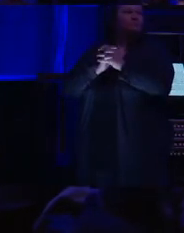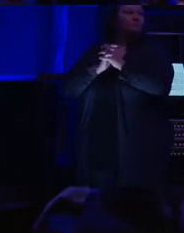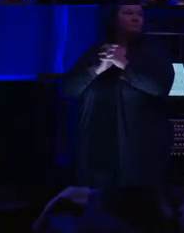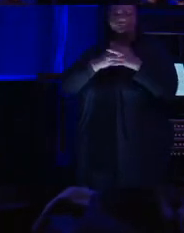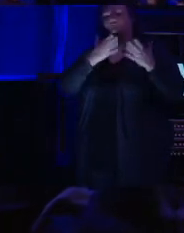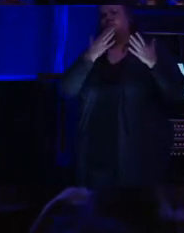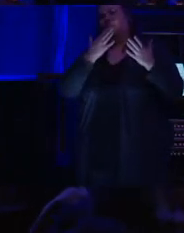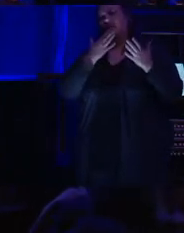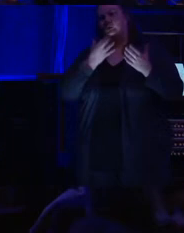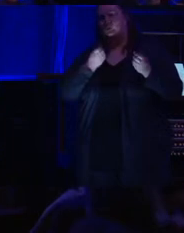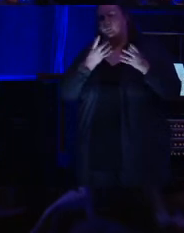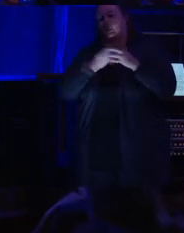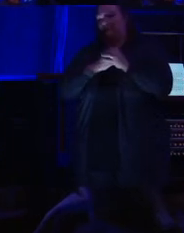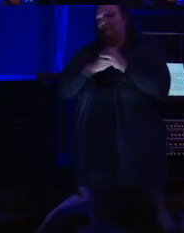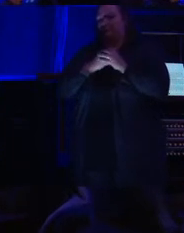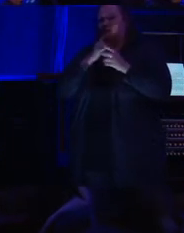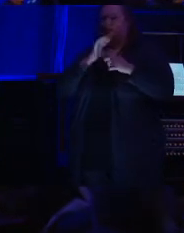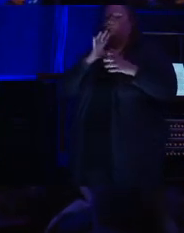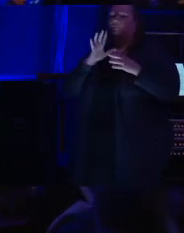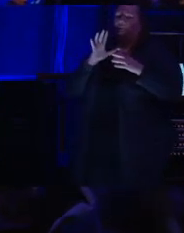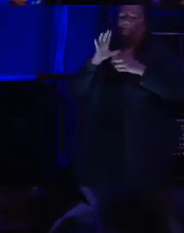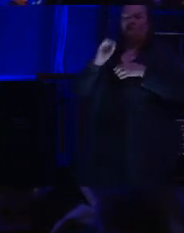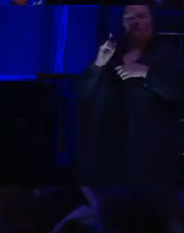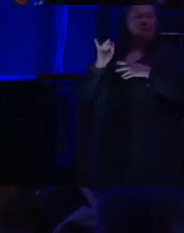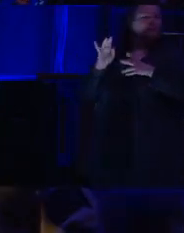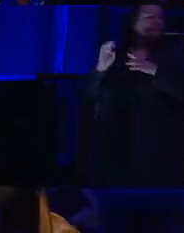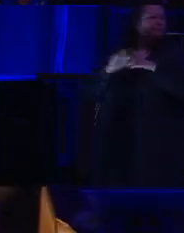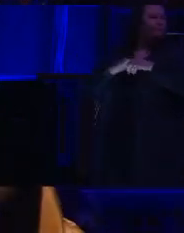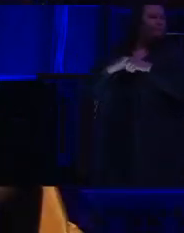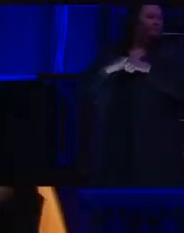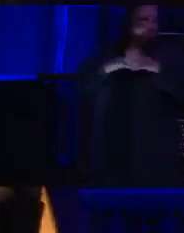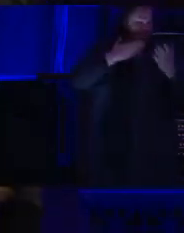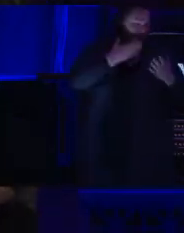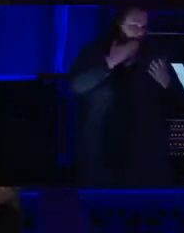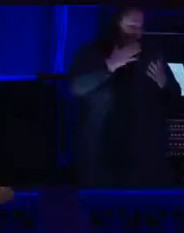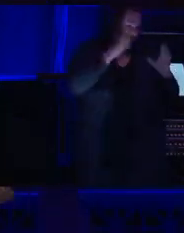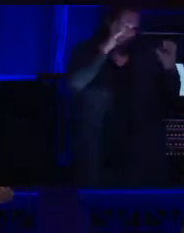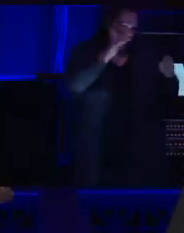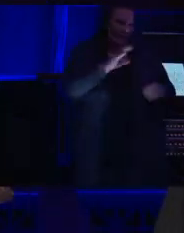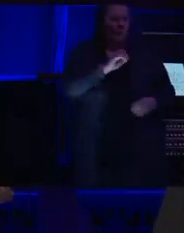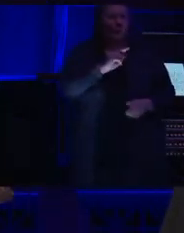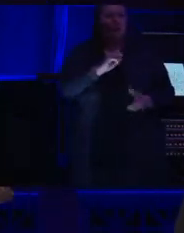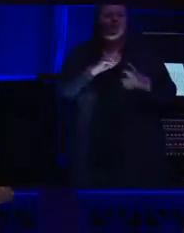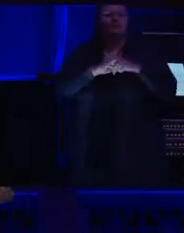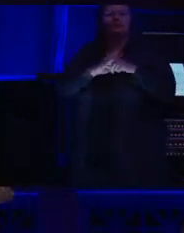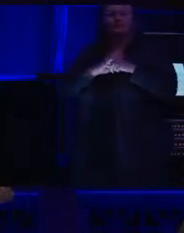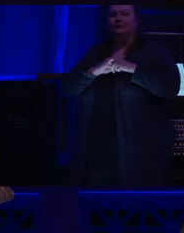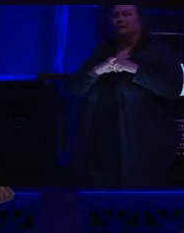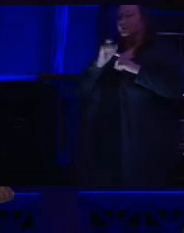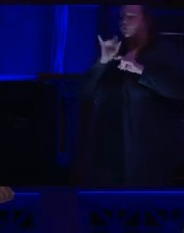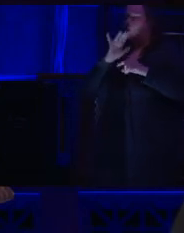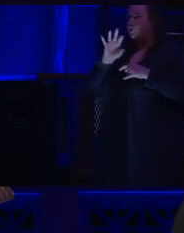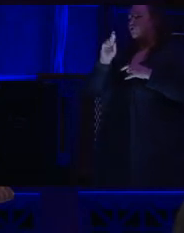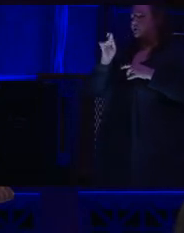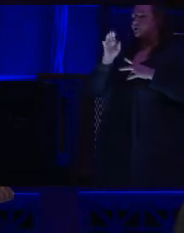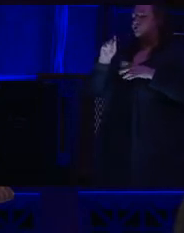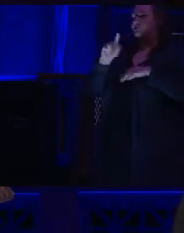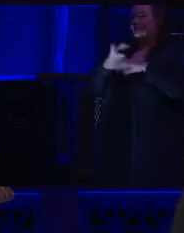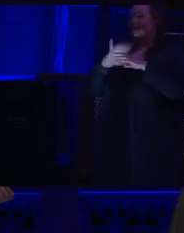Thank you so much, Provost Macaulay, President Ono, distinguished Board of Regents, honored